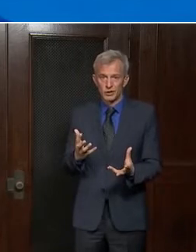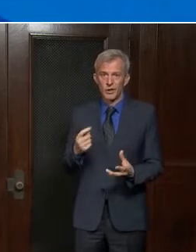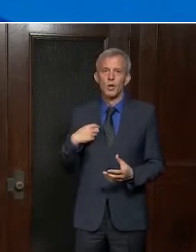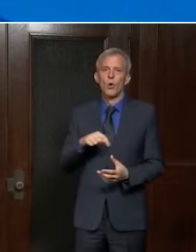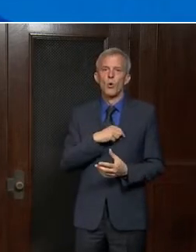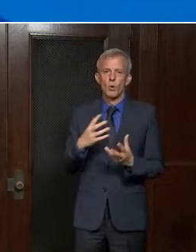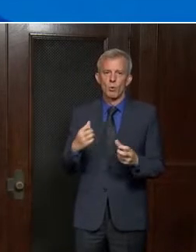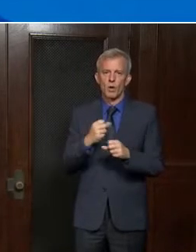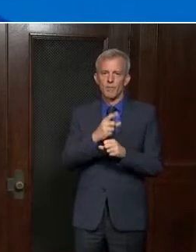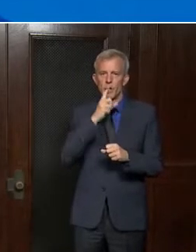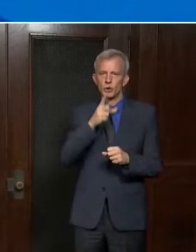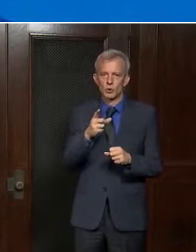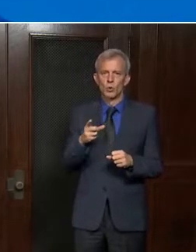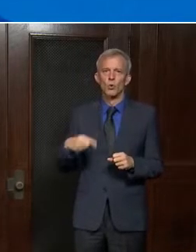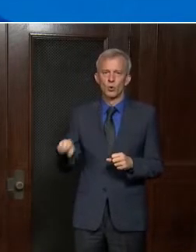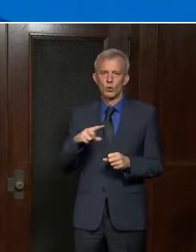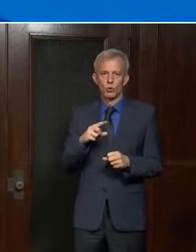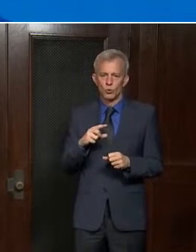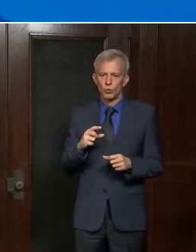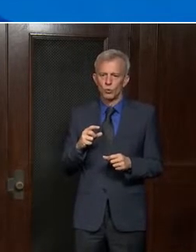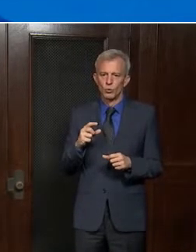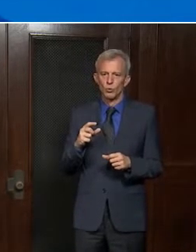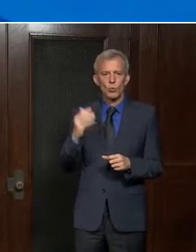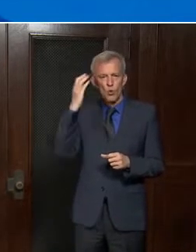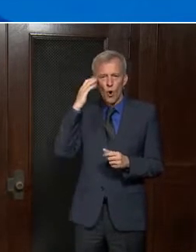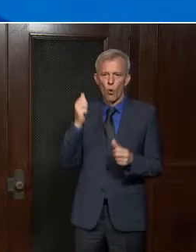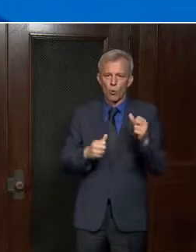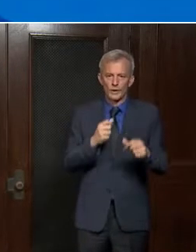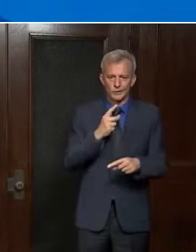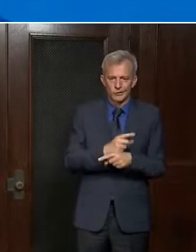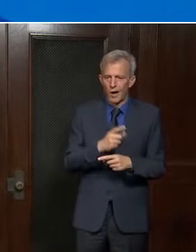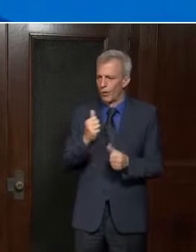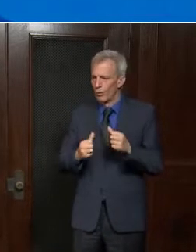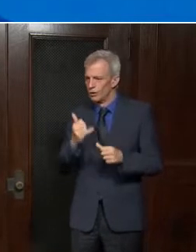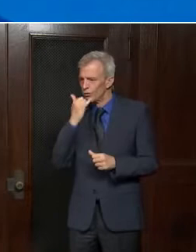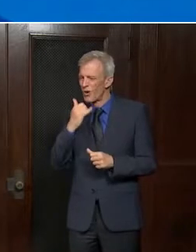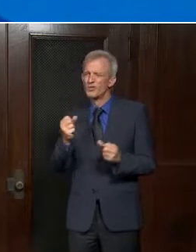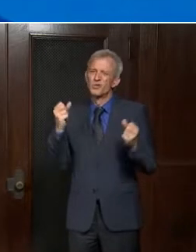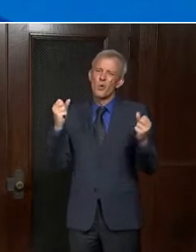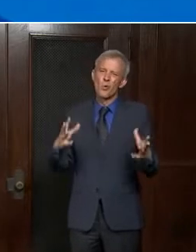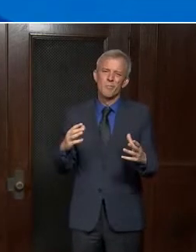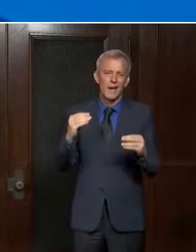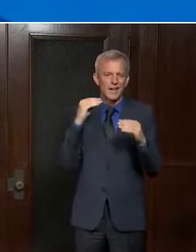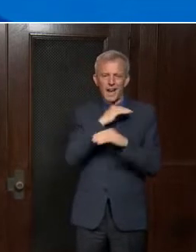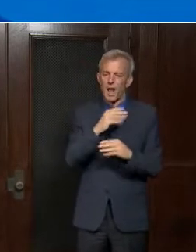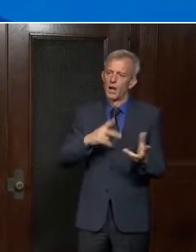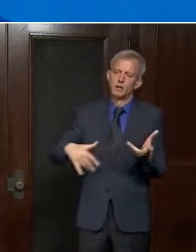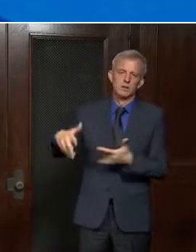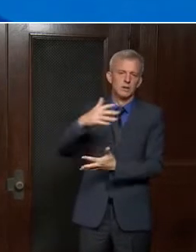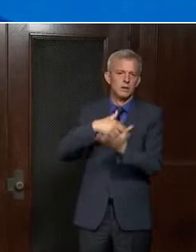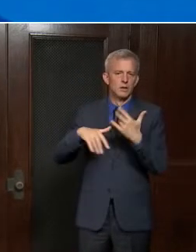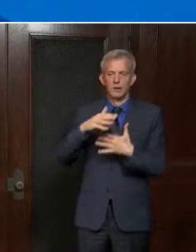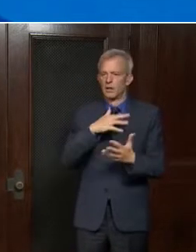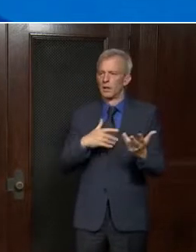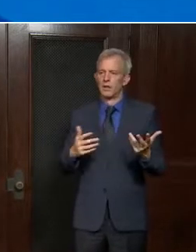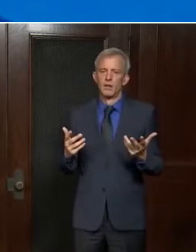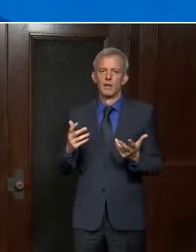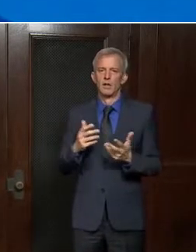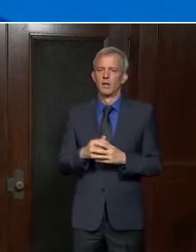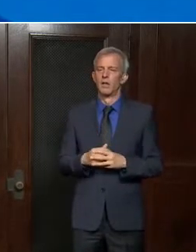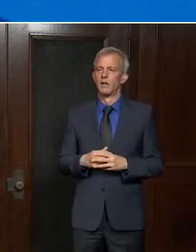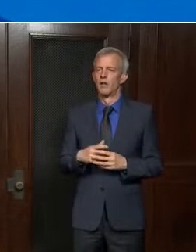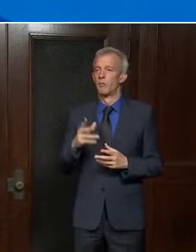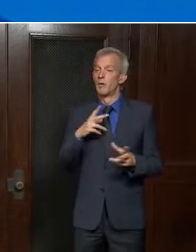want to make sure you can dispel. There are so many myths swirling around. I've dispelled many of them in these evening addresses,